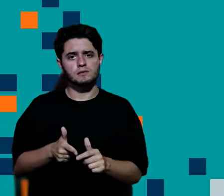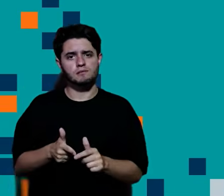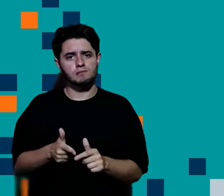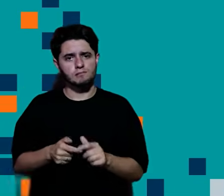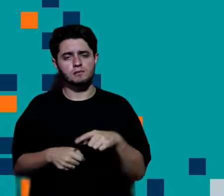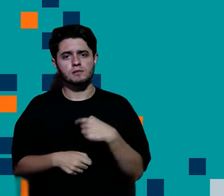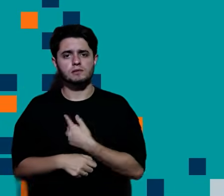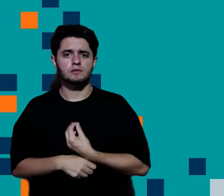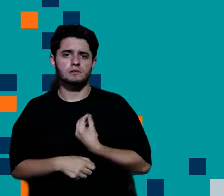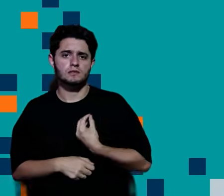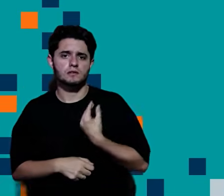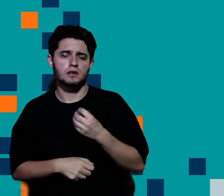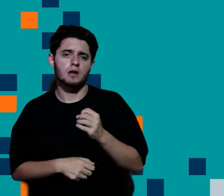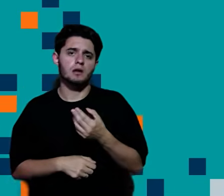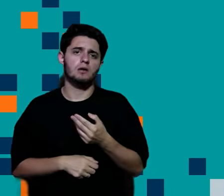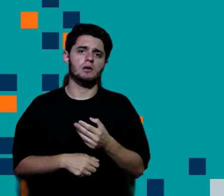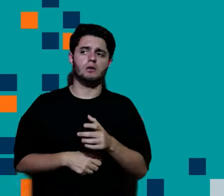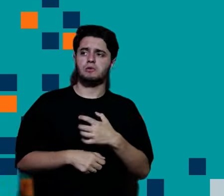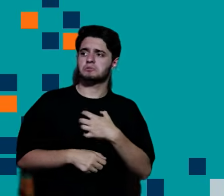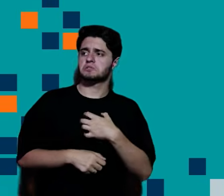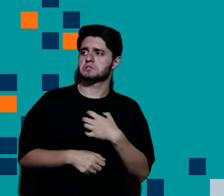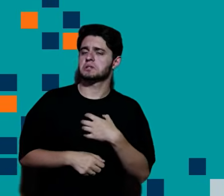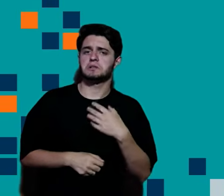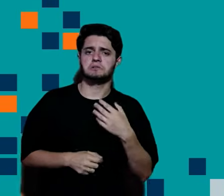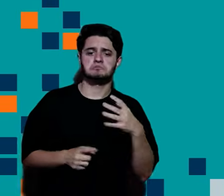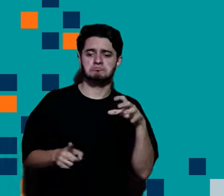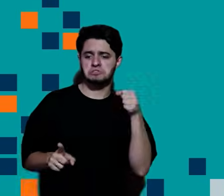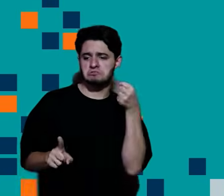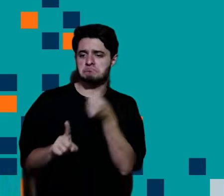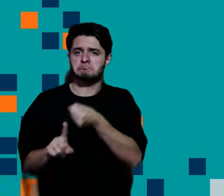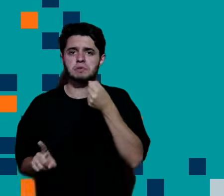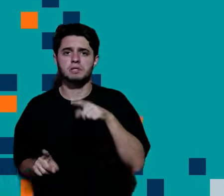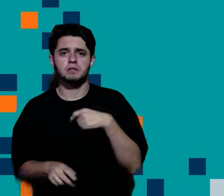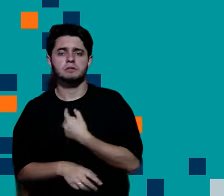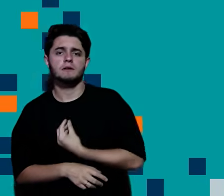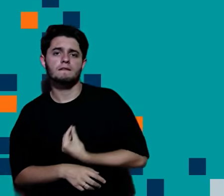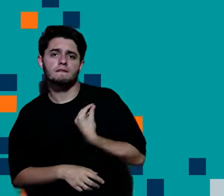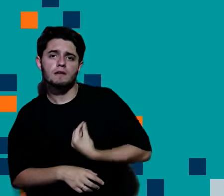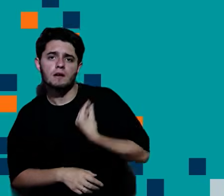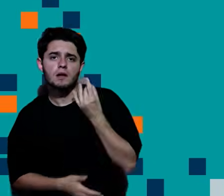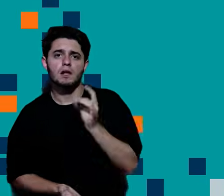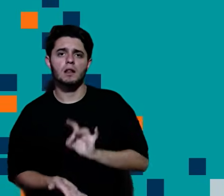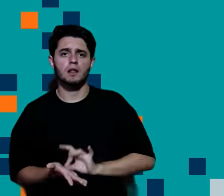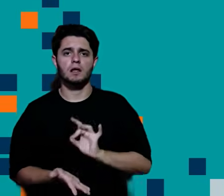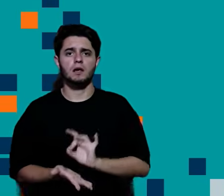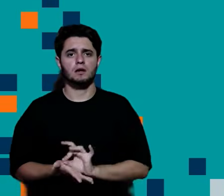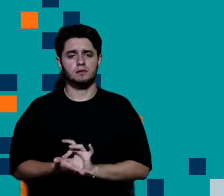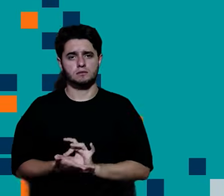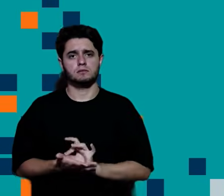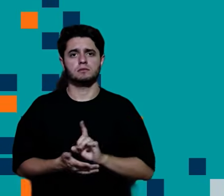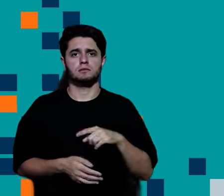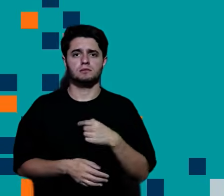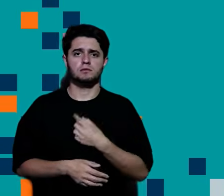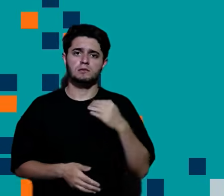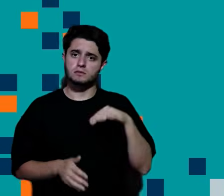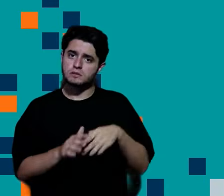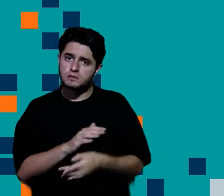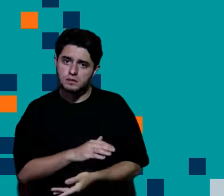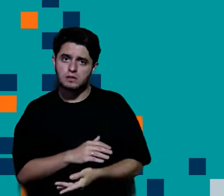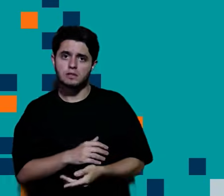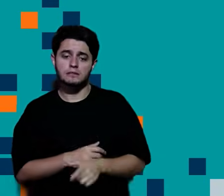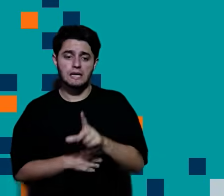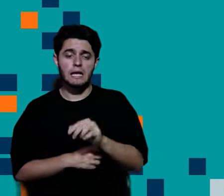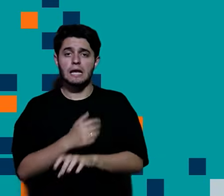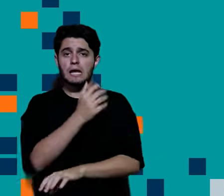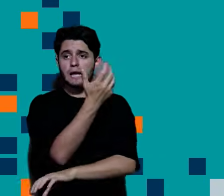health, or in fact, like the whale, that in all of the nutrients the whale and the marine life needs is in the environment